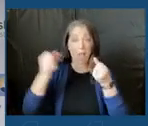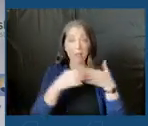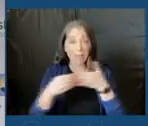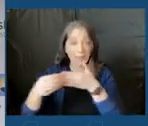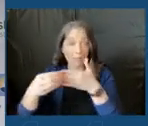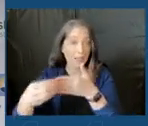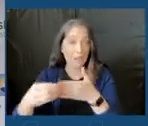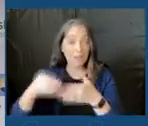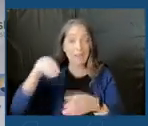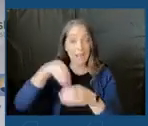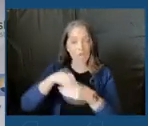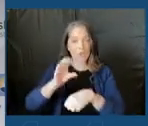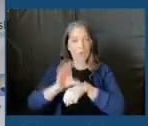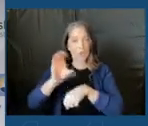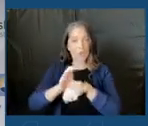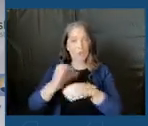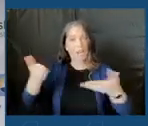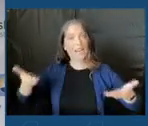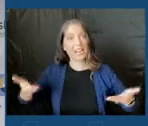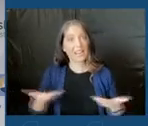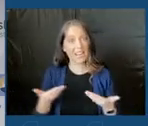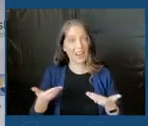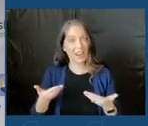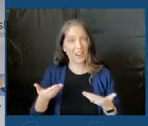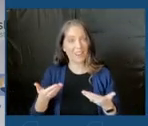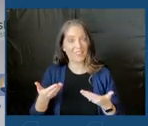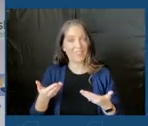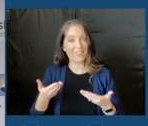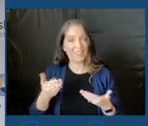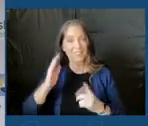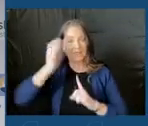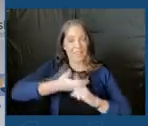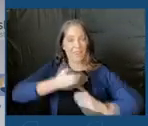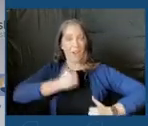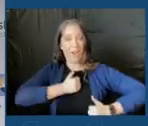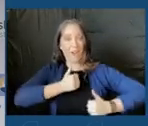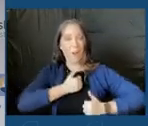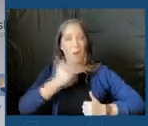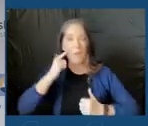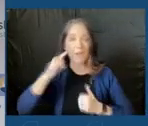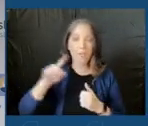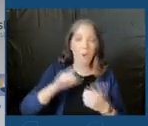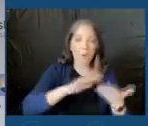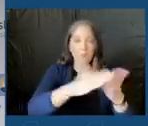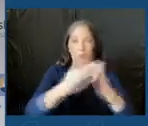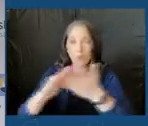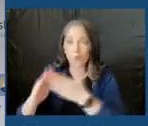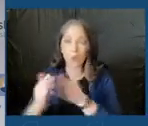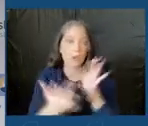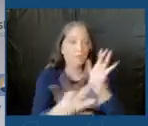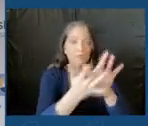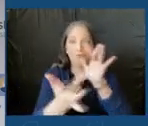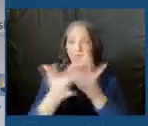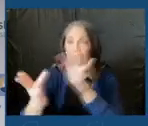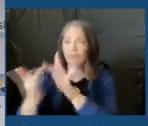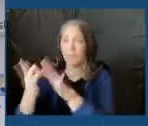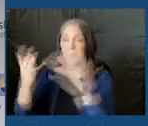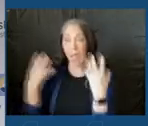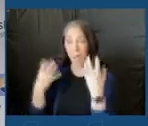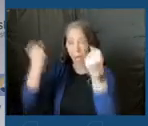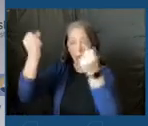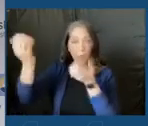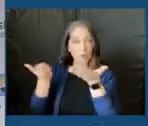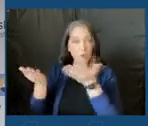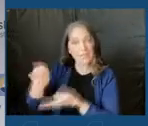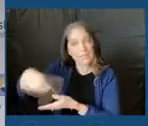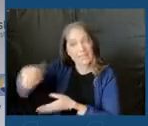ground, to be an army, to go out into the community, to link our people to the health services that they need, to do